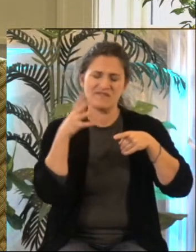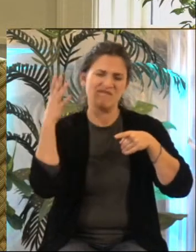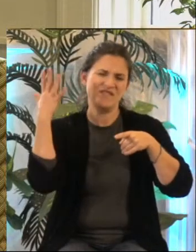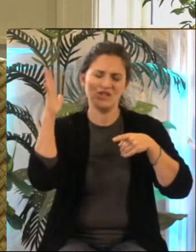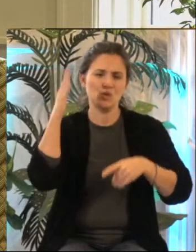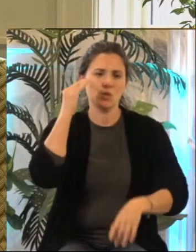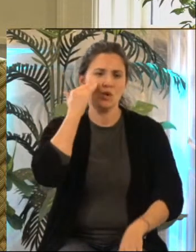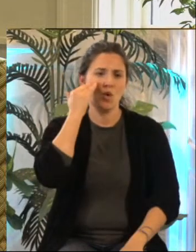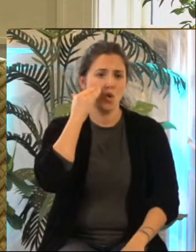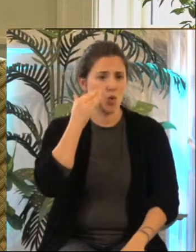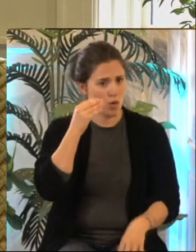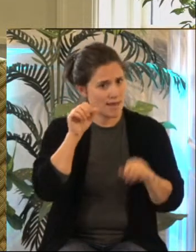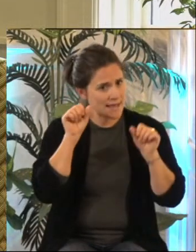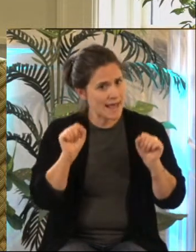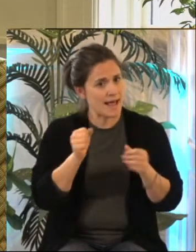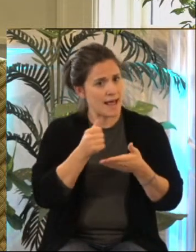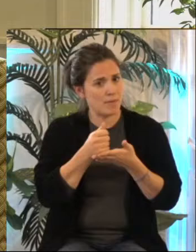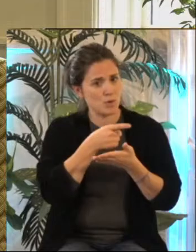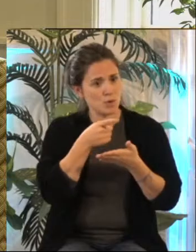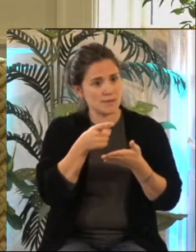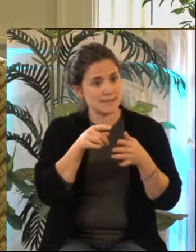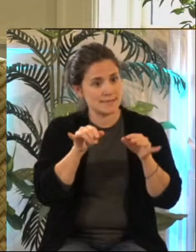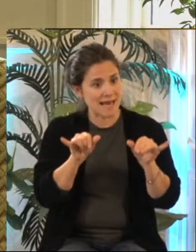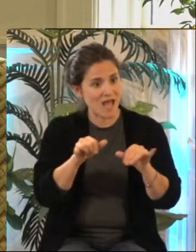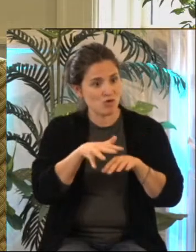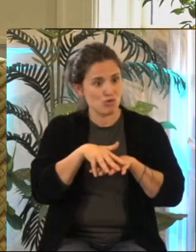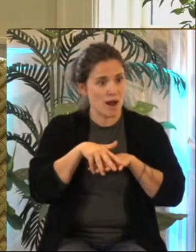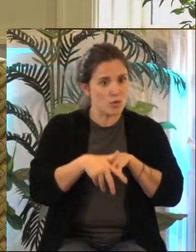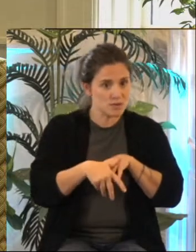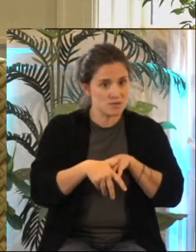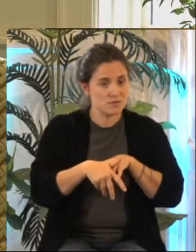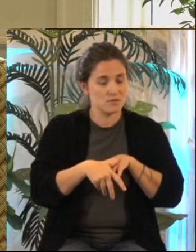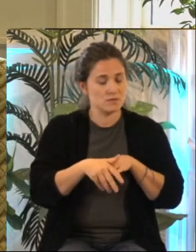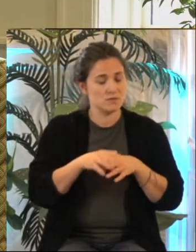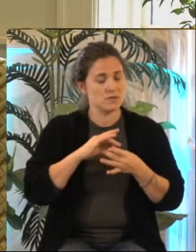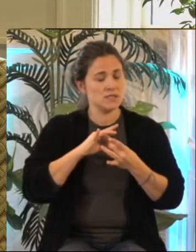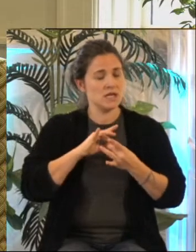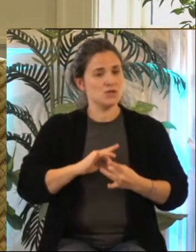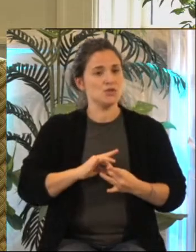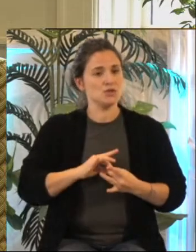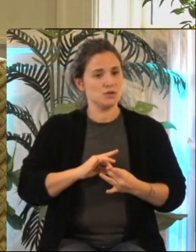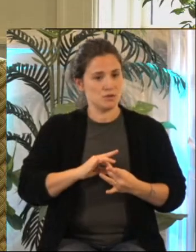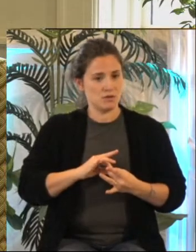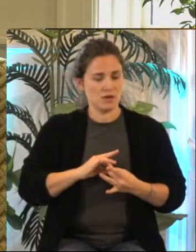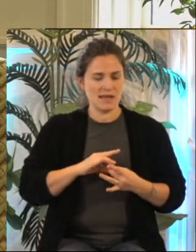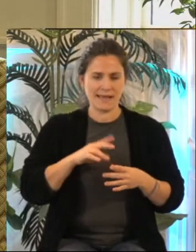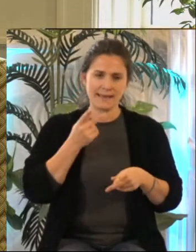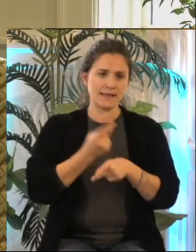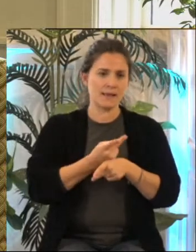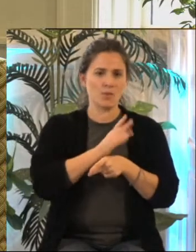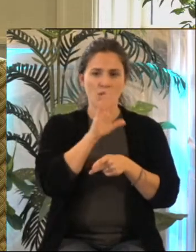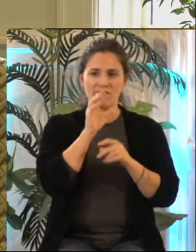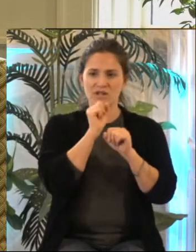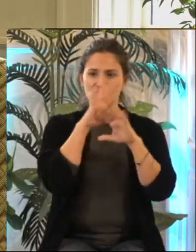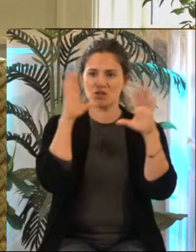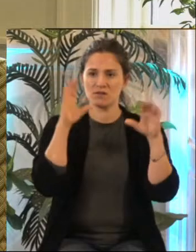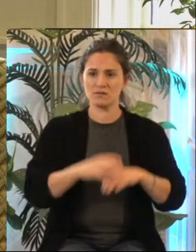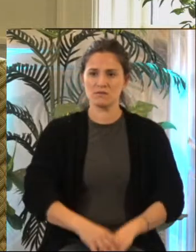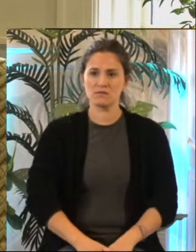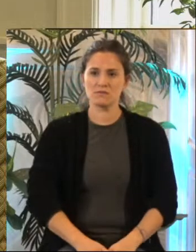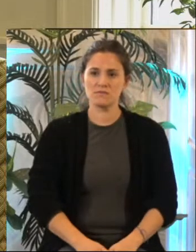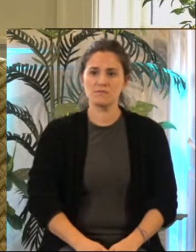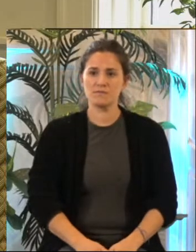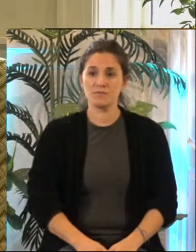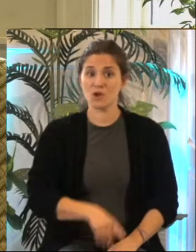to stay grounded, stay centered, have a vision, and remember who we are in the midst of whatever's going on in our lives. So when you're